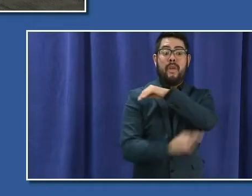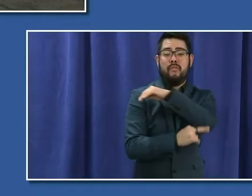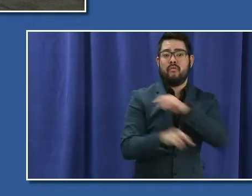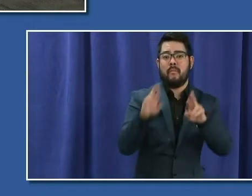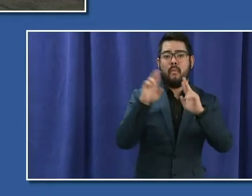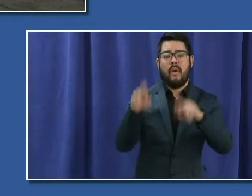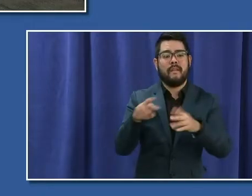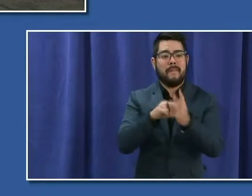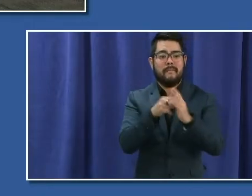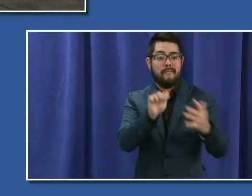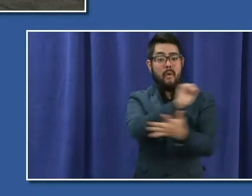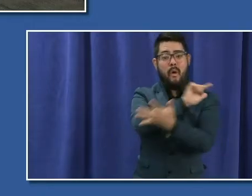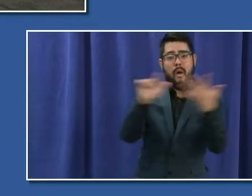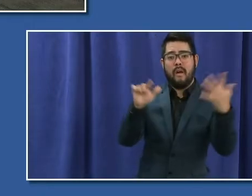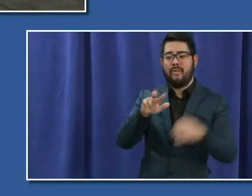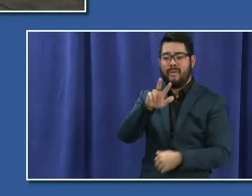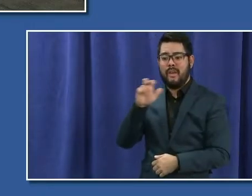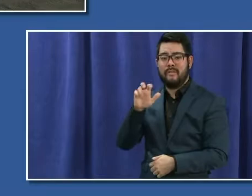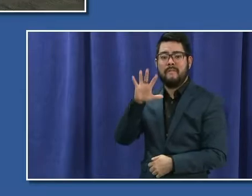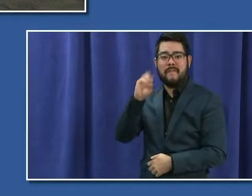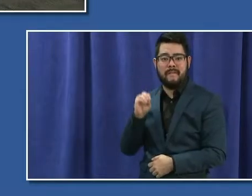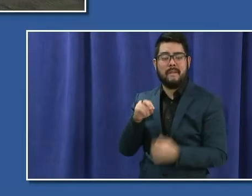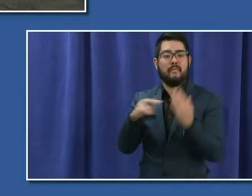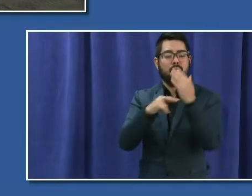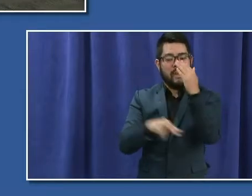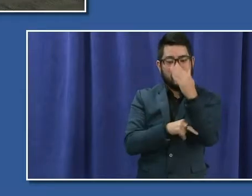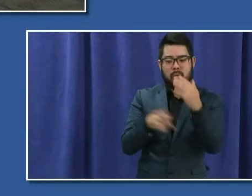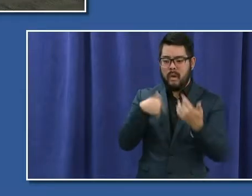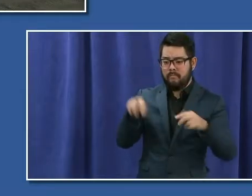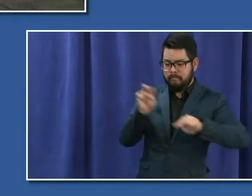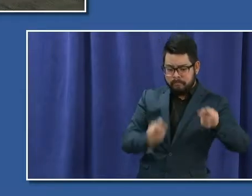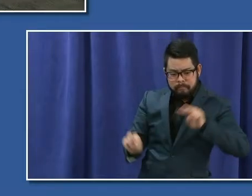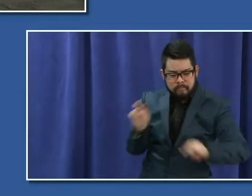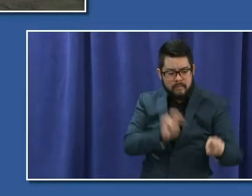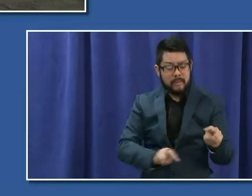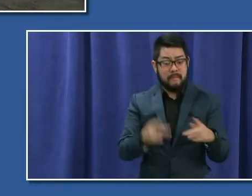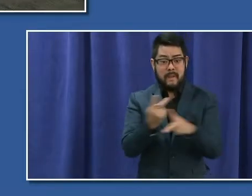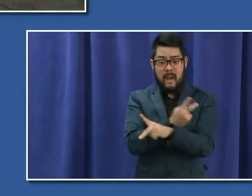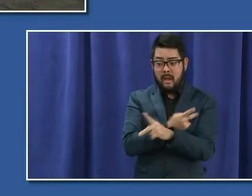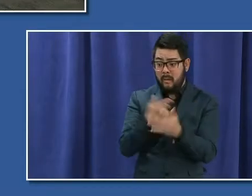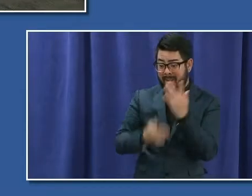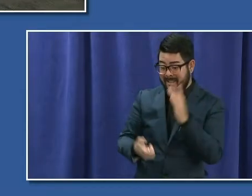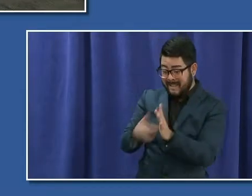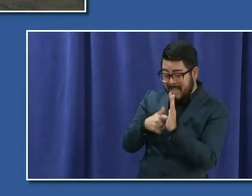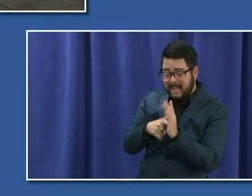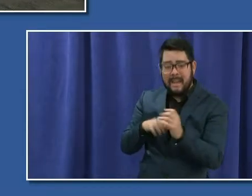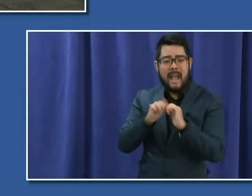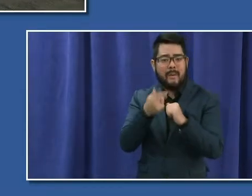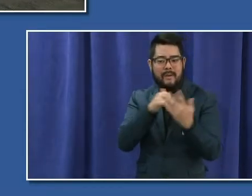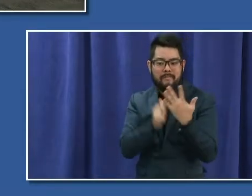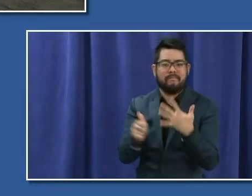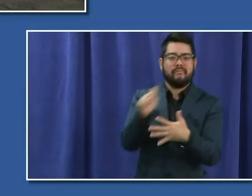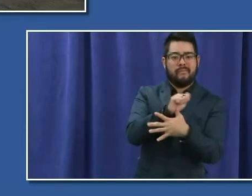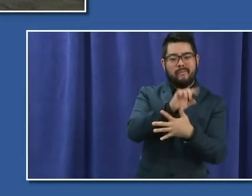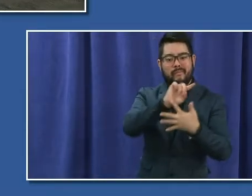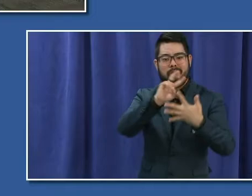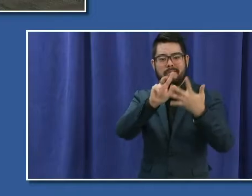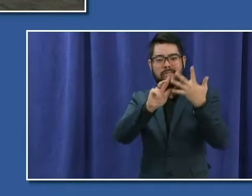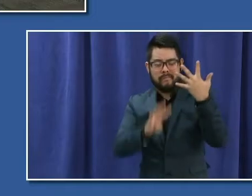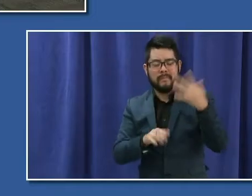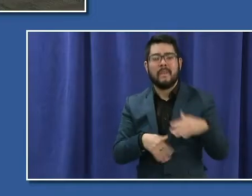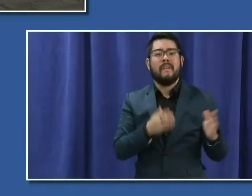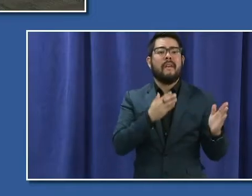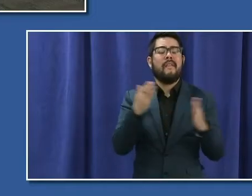our bridges, all 300 bridge and viaduct structures to determine what the needs are so we can prioritize them. There's useful life, there's